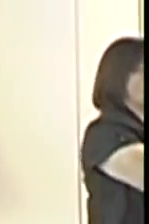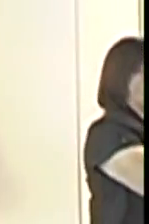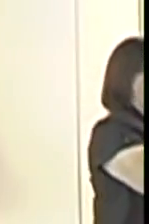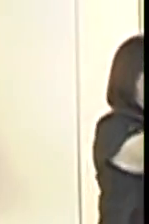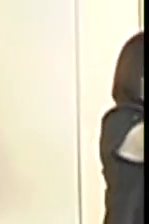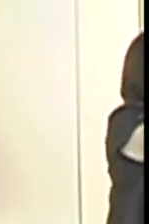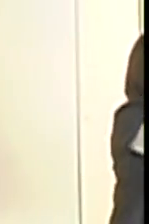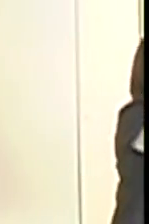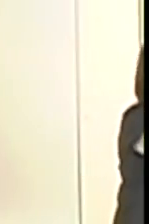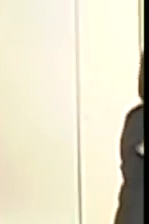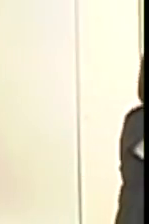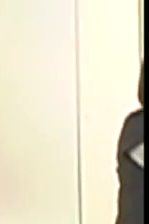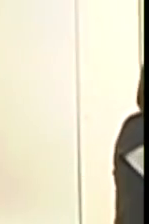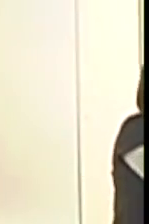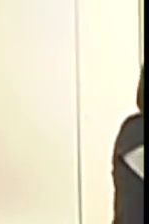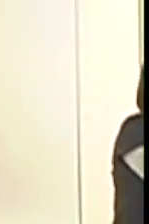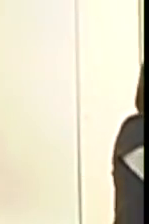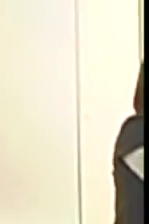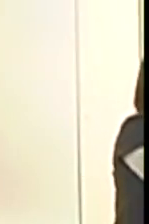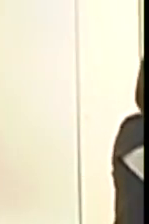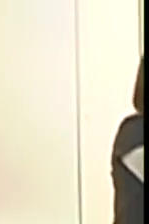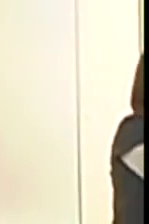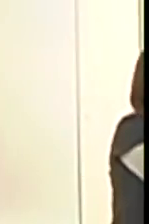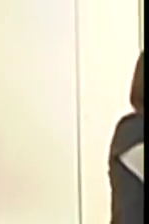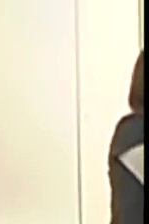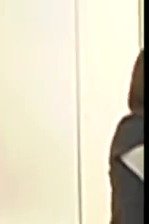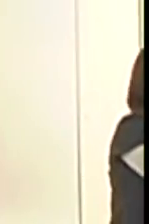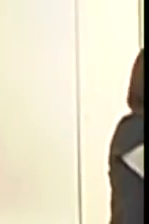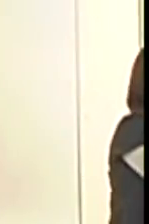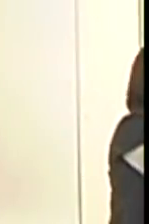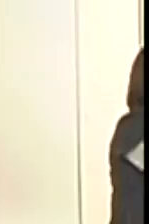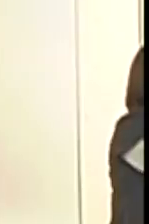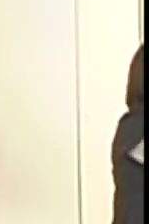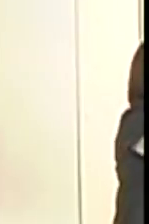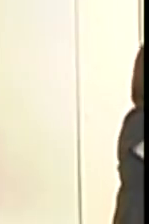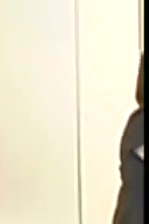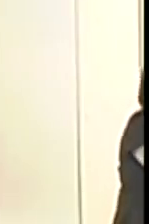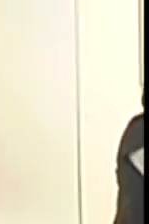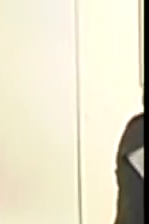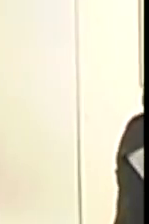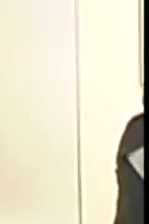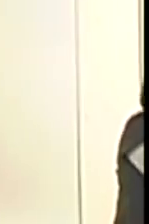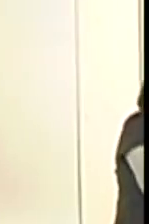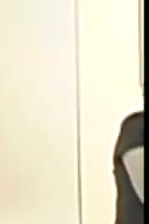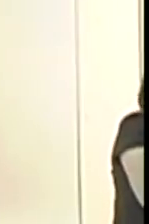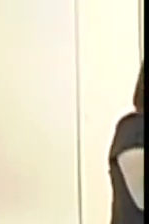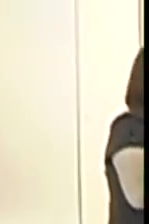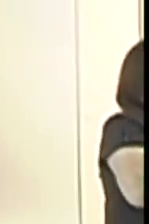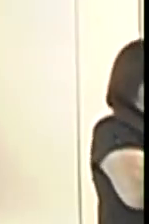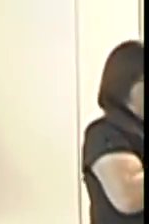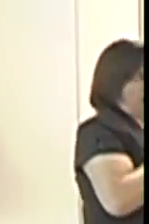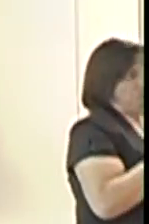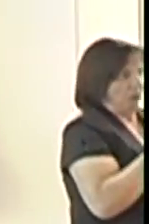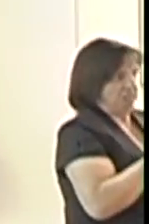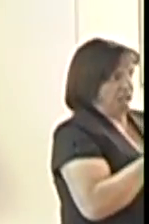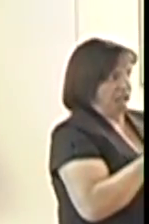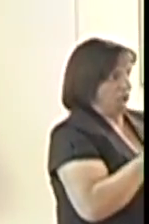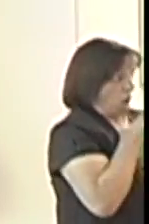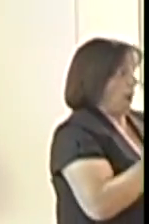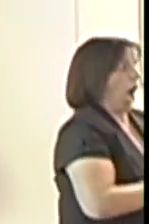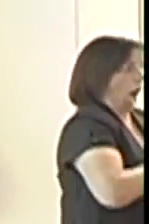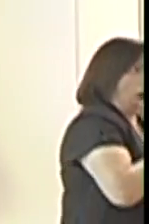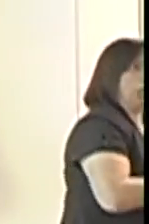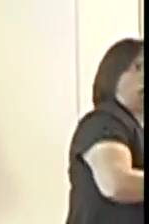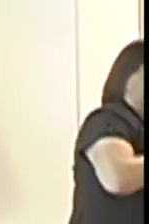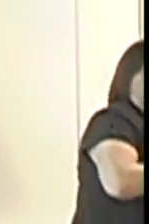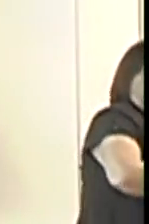sign systems. So it's a crucial resource for those children, but doesn't seem to be a crucial resource for the child learning a